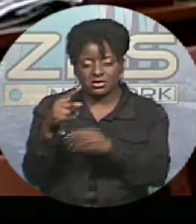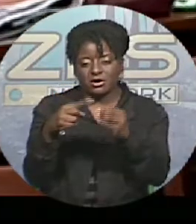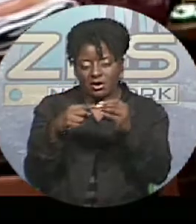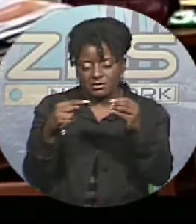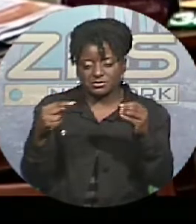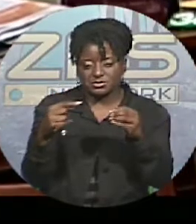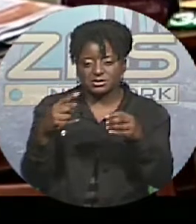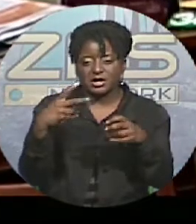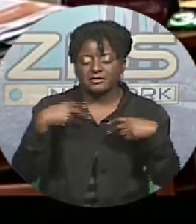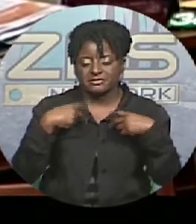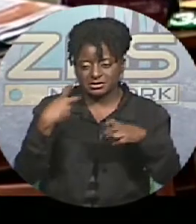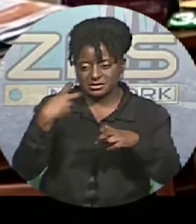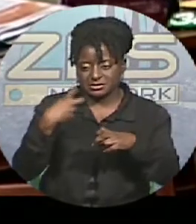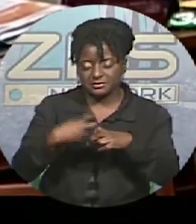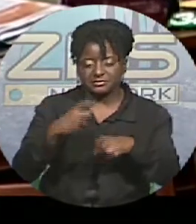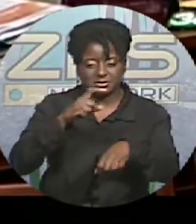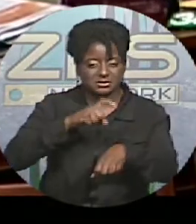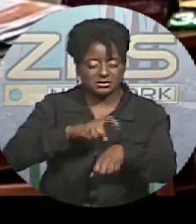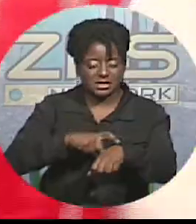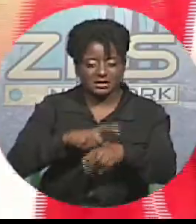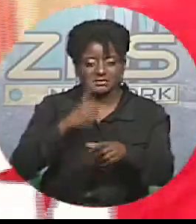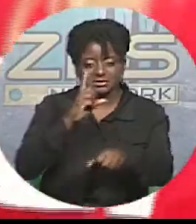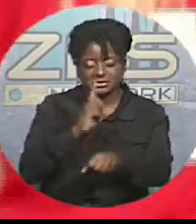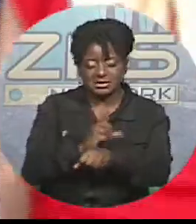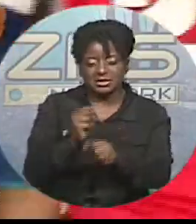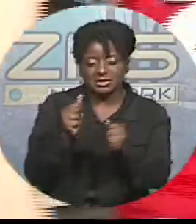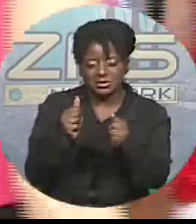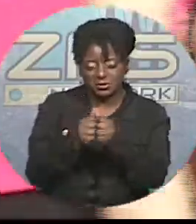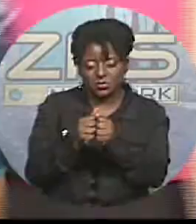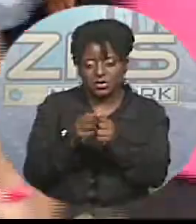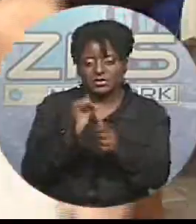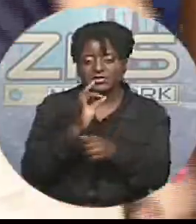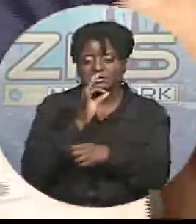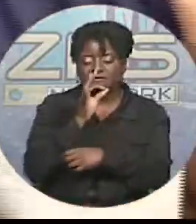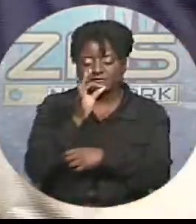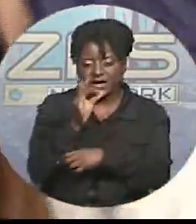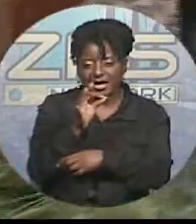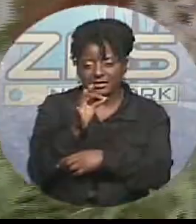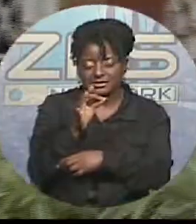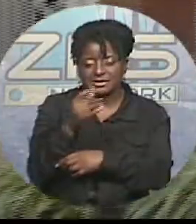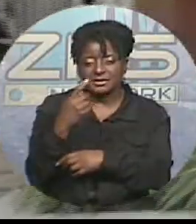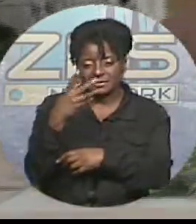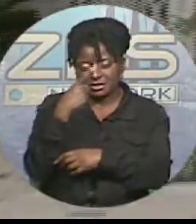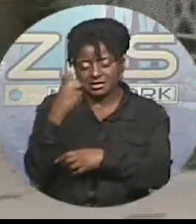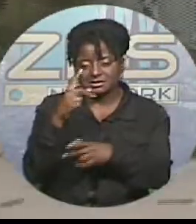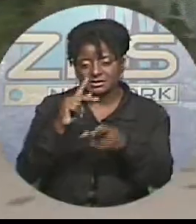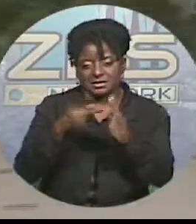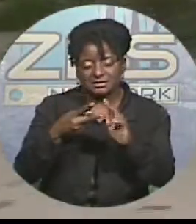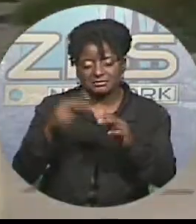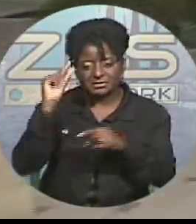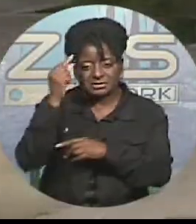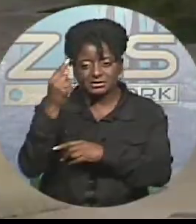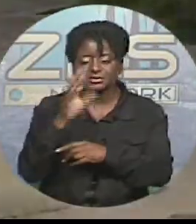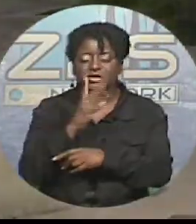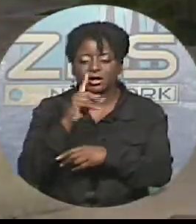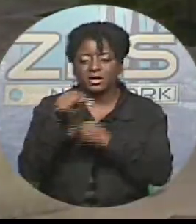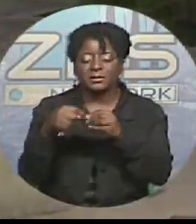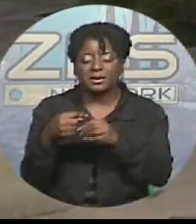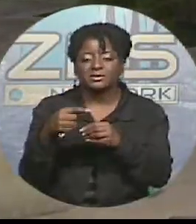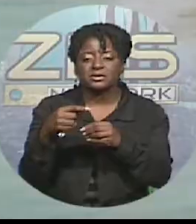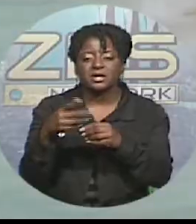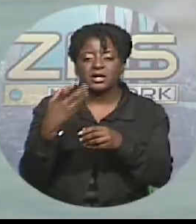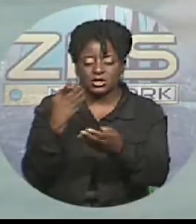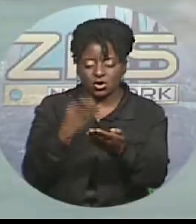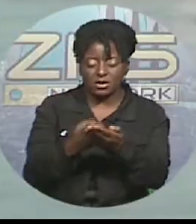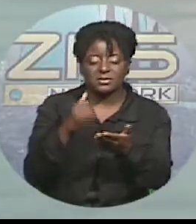having a difficult time dealing with the facts because the government is speaking to a recovering economy that's back on track and growing. The Prime Minister moved